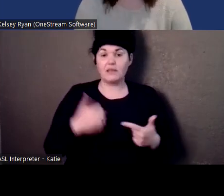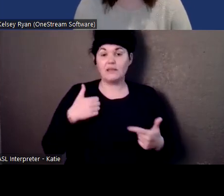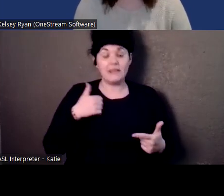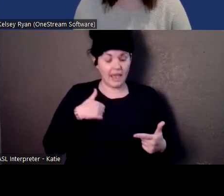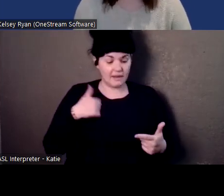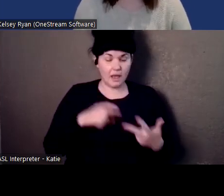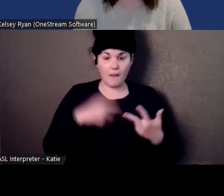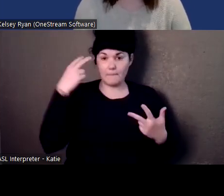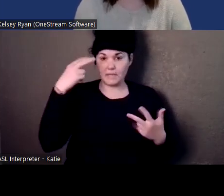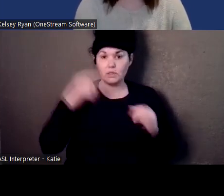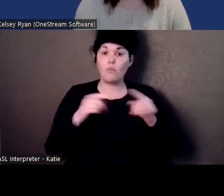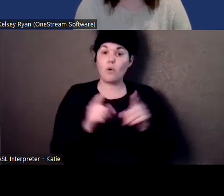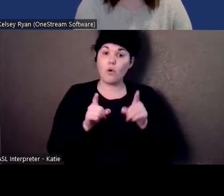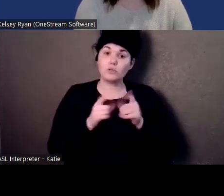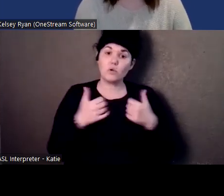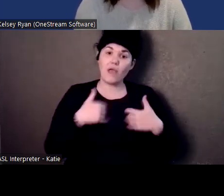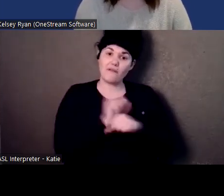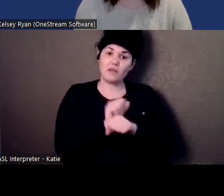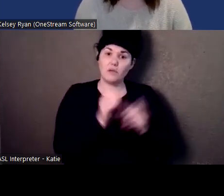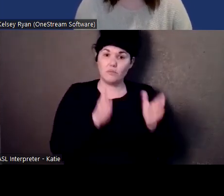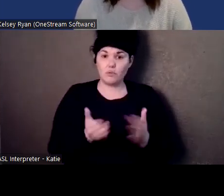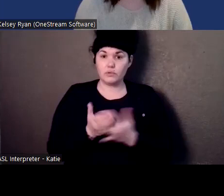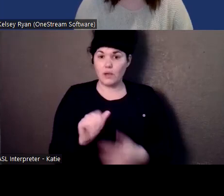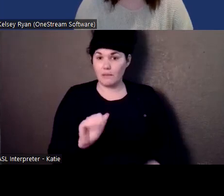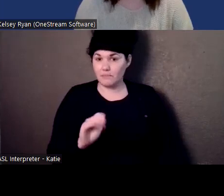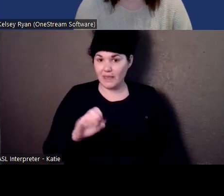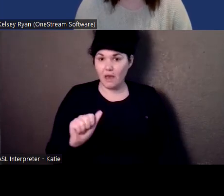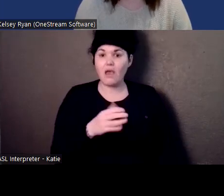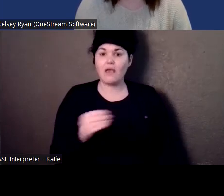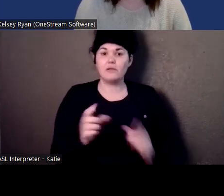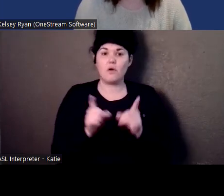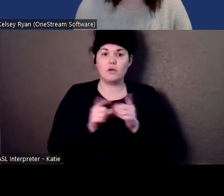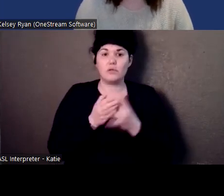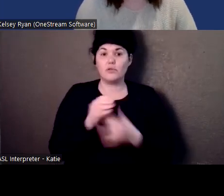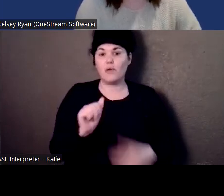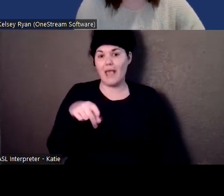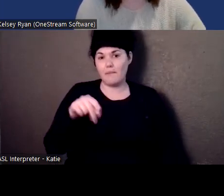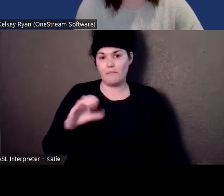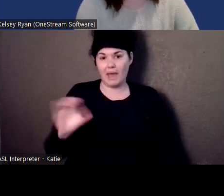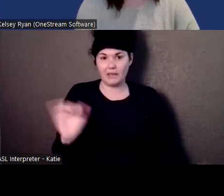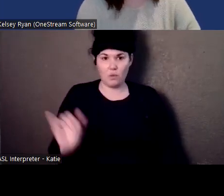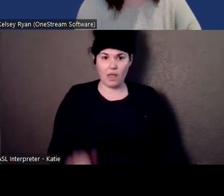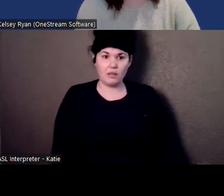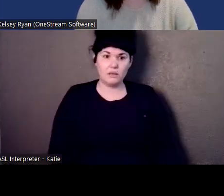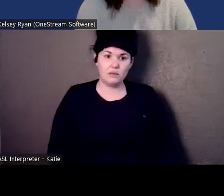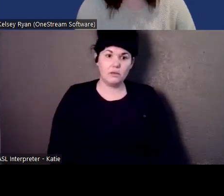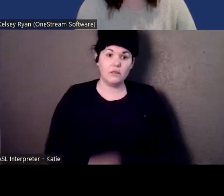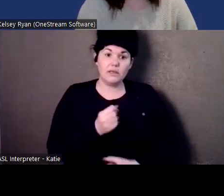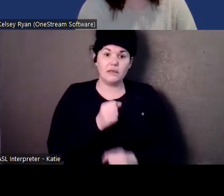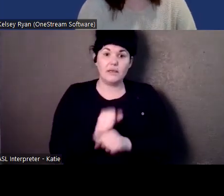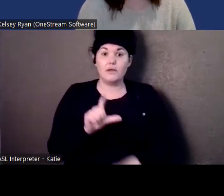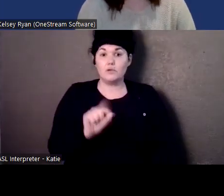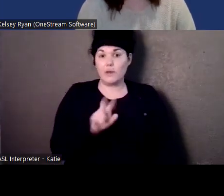and customers through EMEA and then also through APAC as well. And then in 2022,